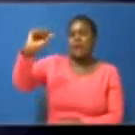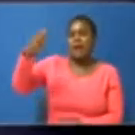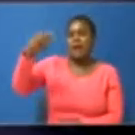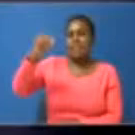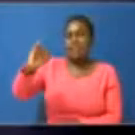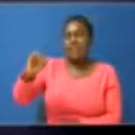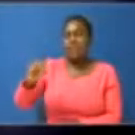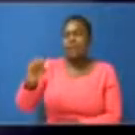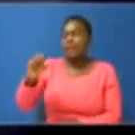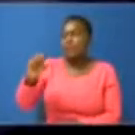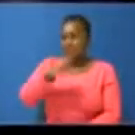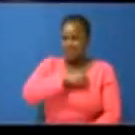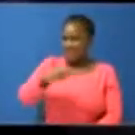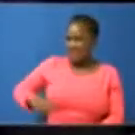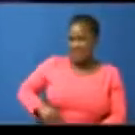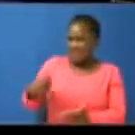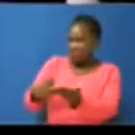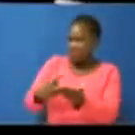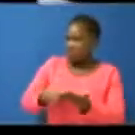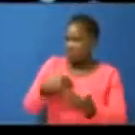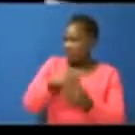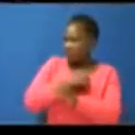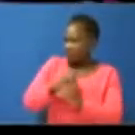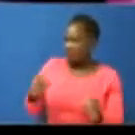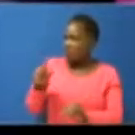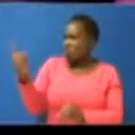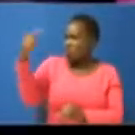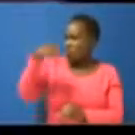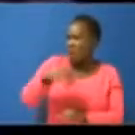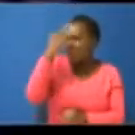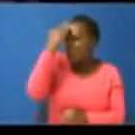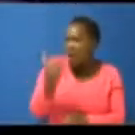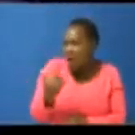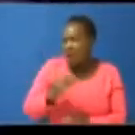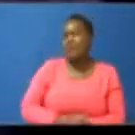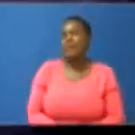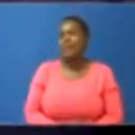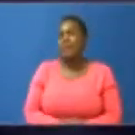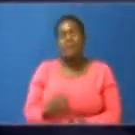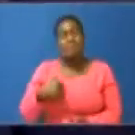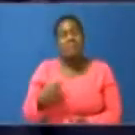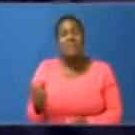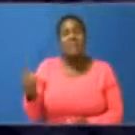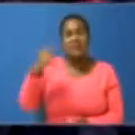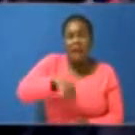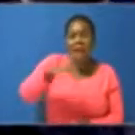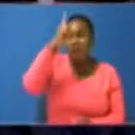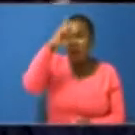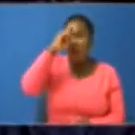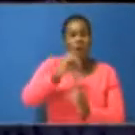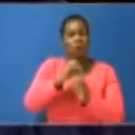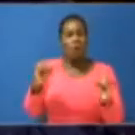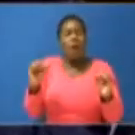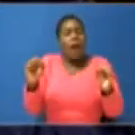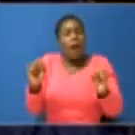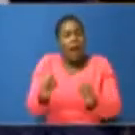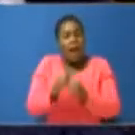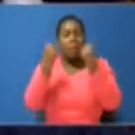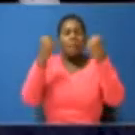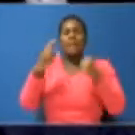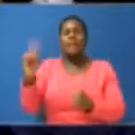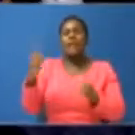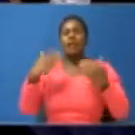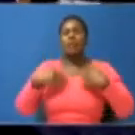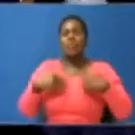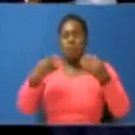there is not senator debate absolutely but um you know that in the event the people of nairobi are